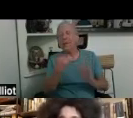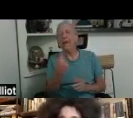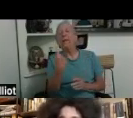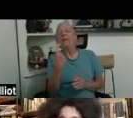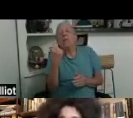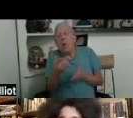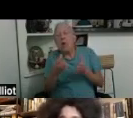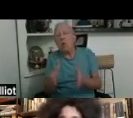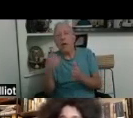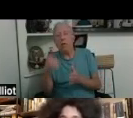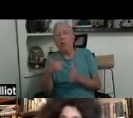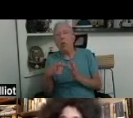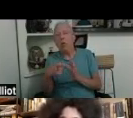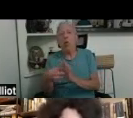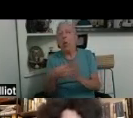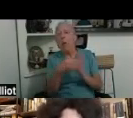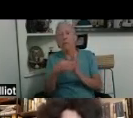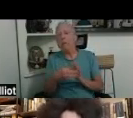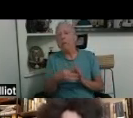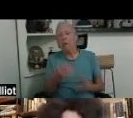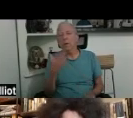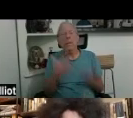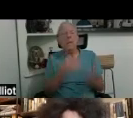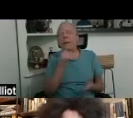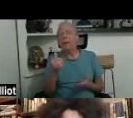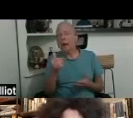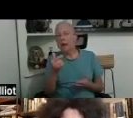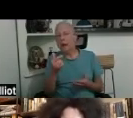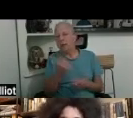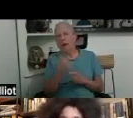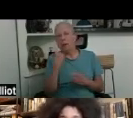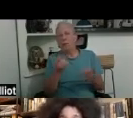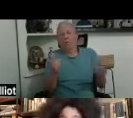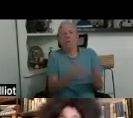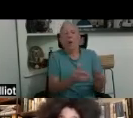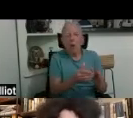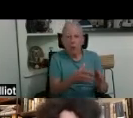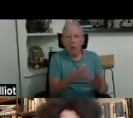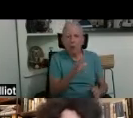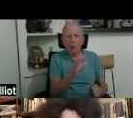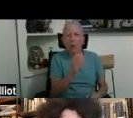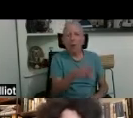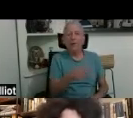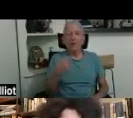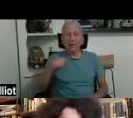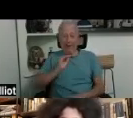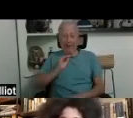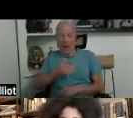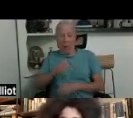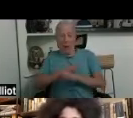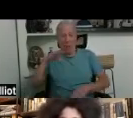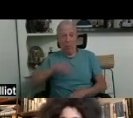and may not be as relevant for a small cooperative. Now, in our nonprofit,